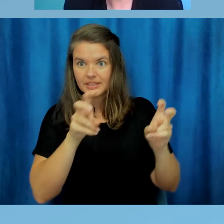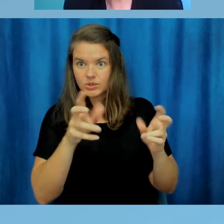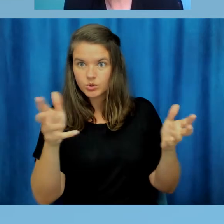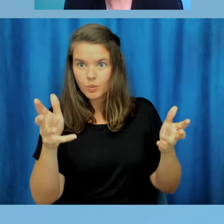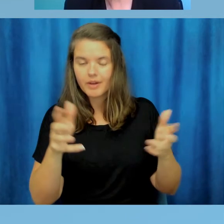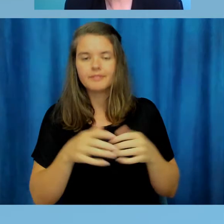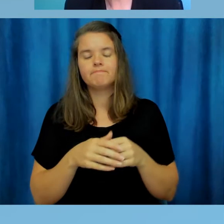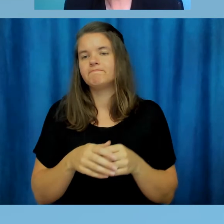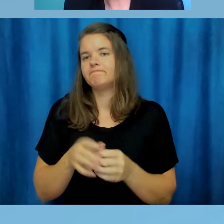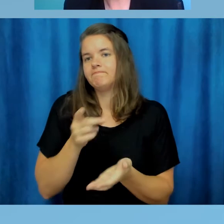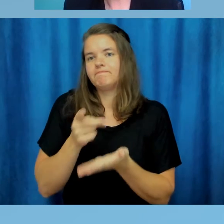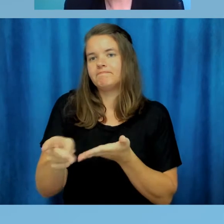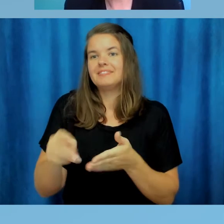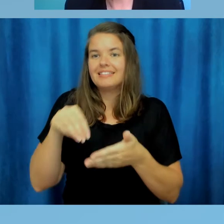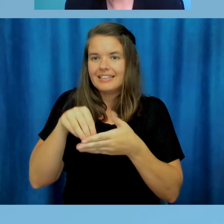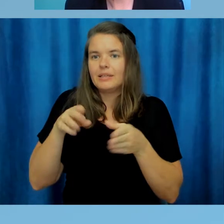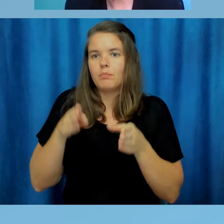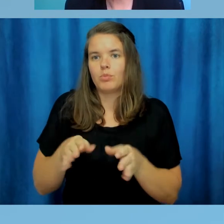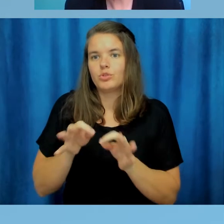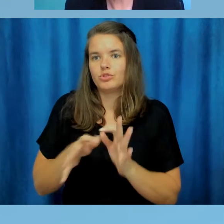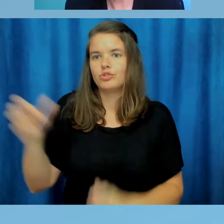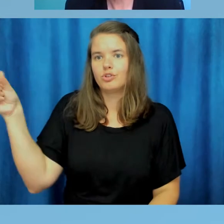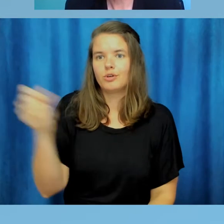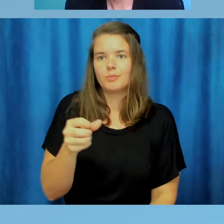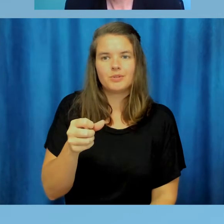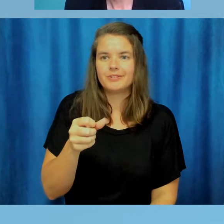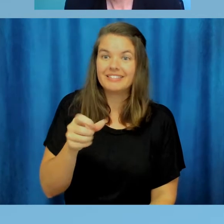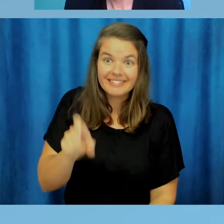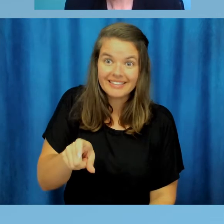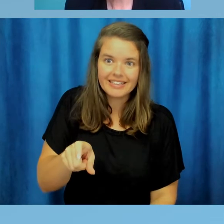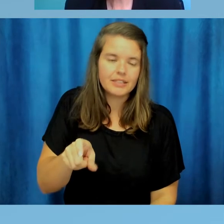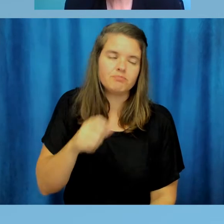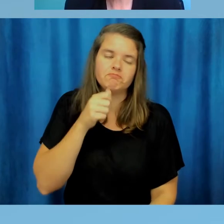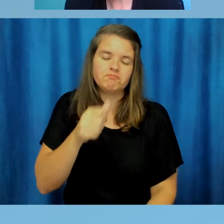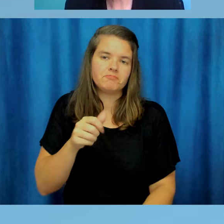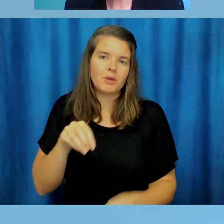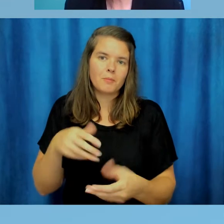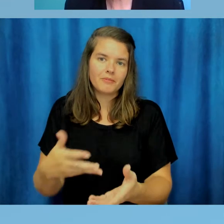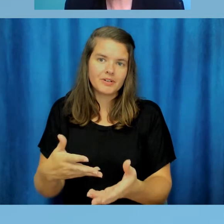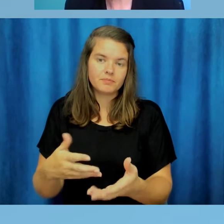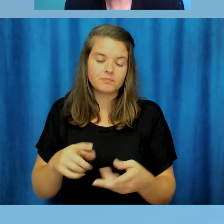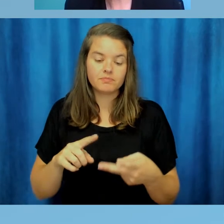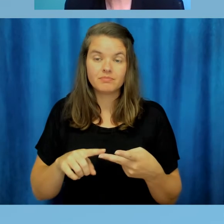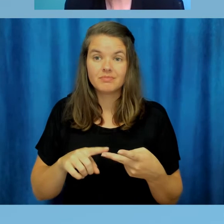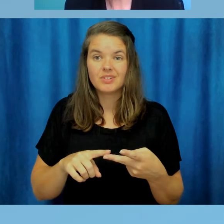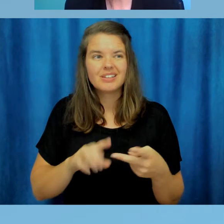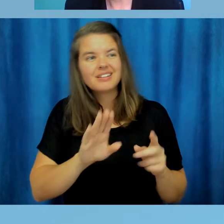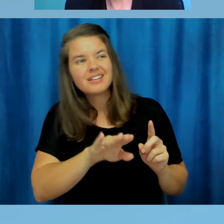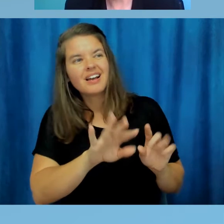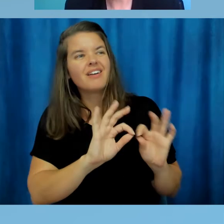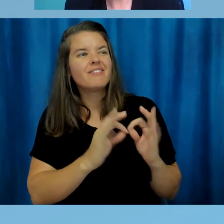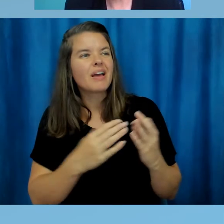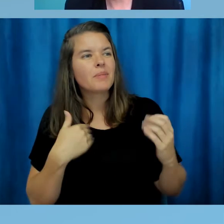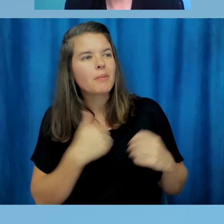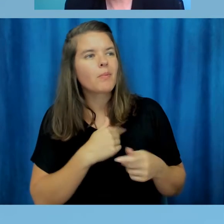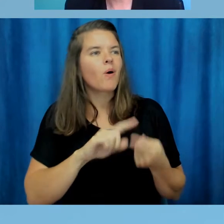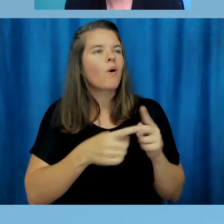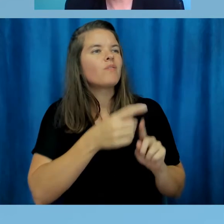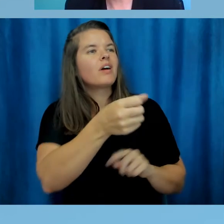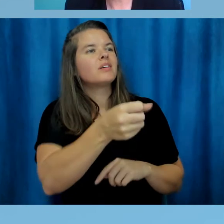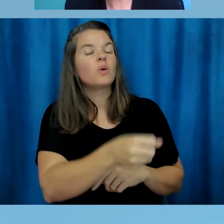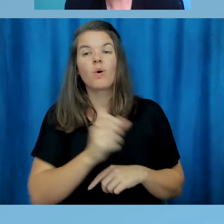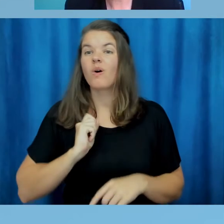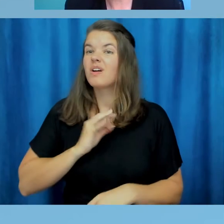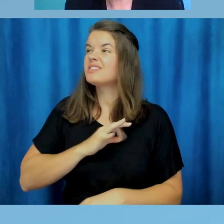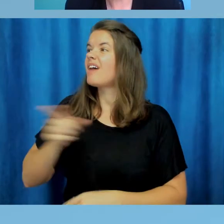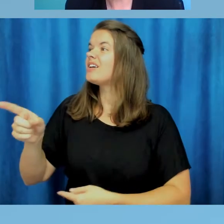Failure to obtain an in-person interpreter when it was needed. Enlisting family members, friends, or unqualified